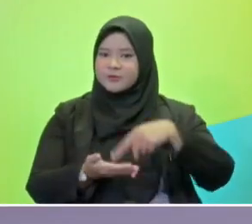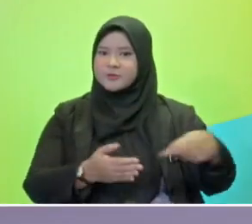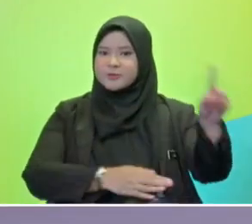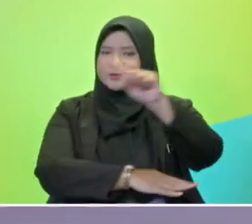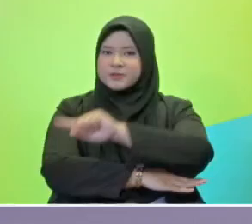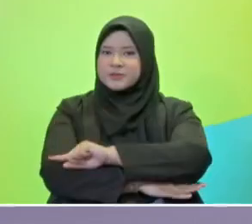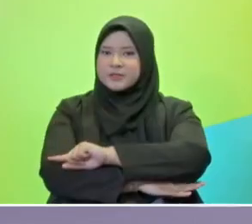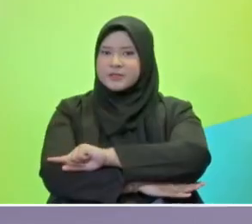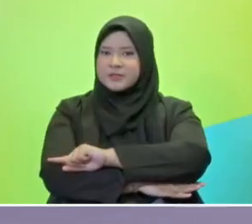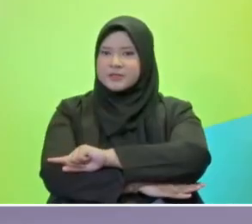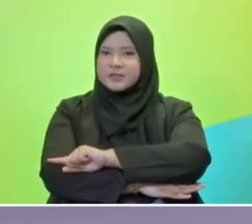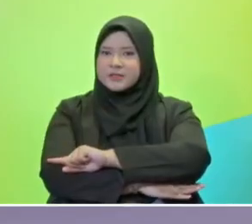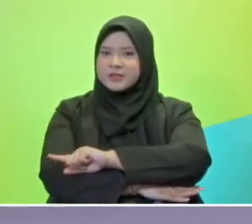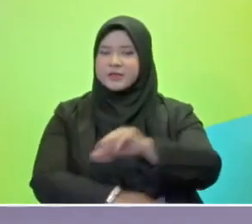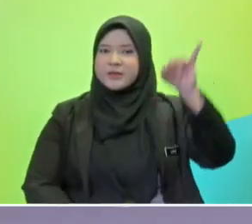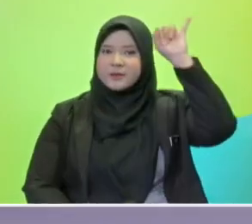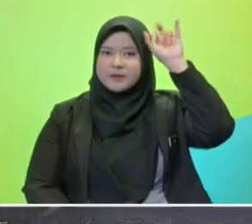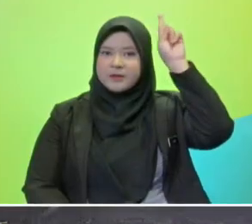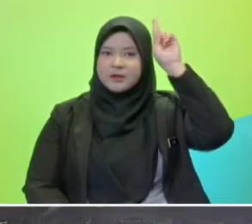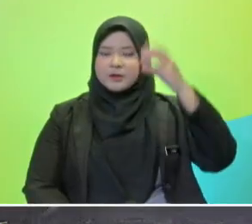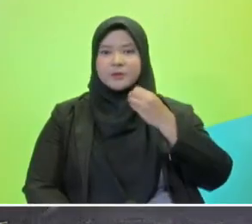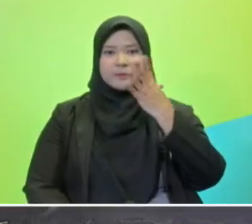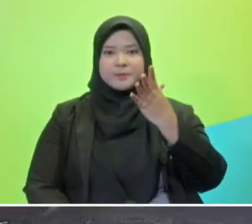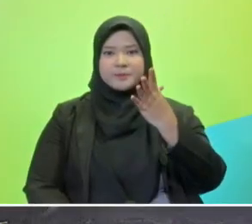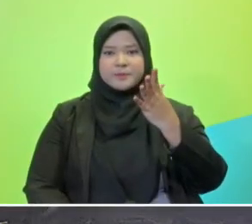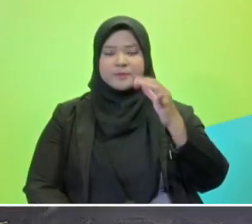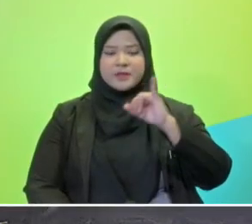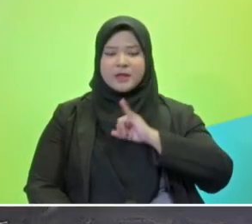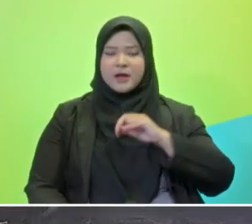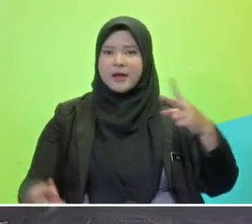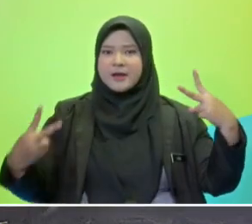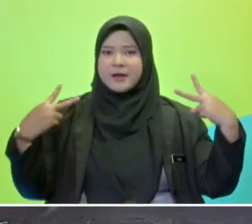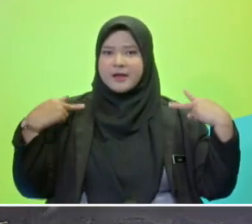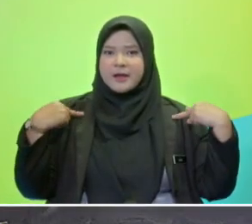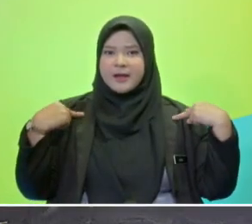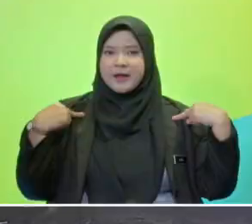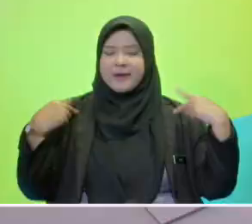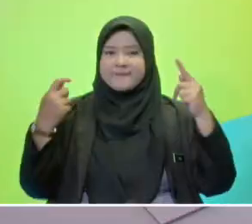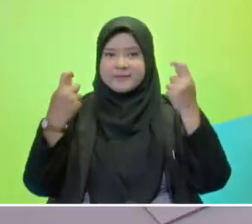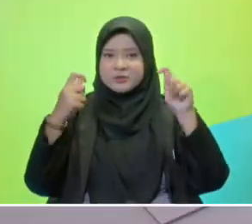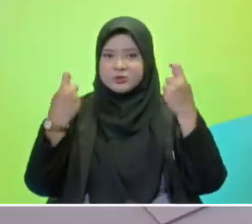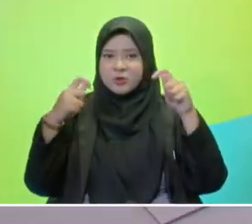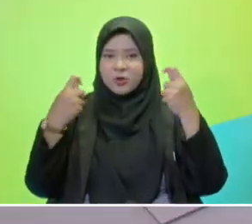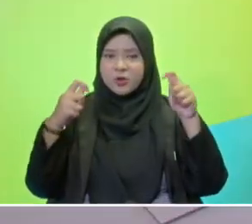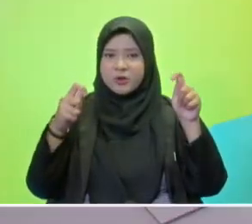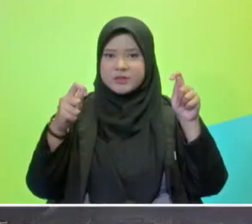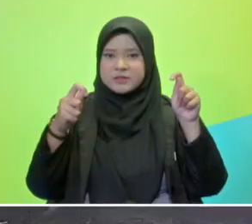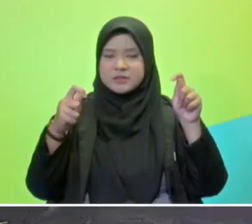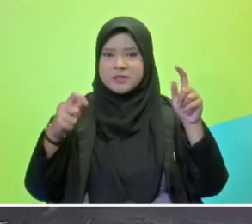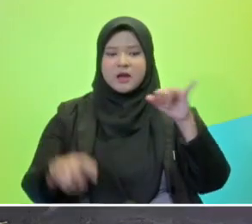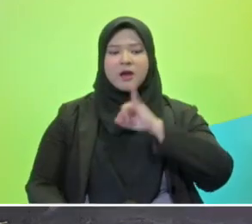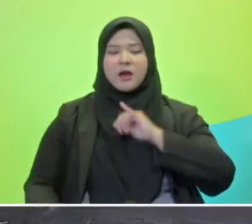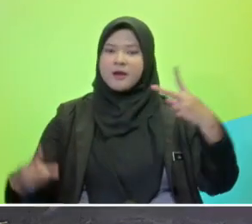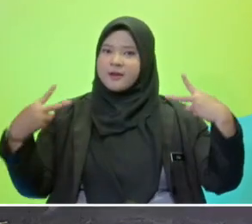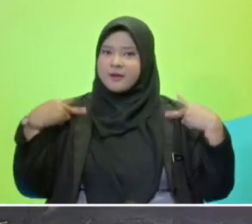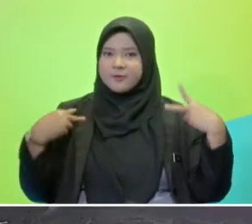as apple, watermelon, and also I got pizza and burger. Wow, yummy. Mm-hmm. Have you got any toys? Yep, I bring along my